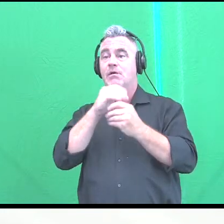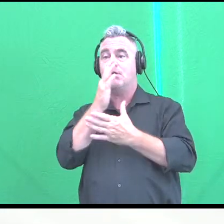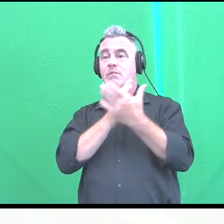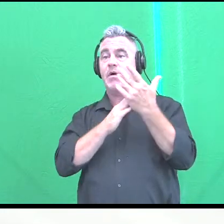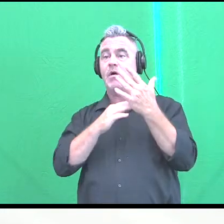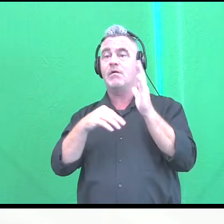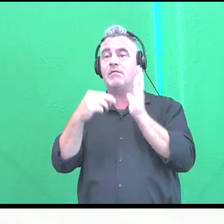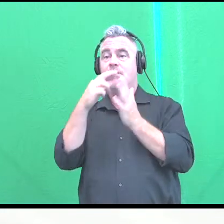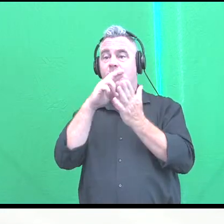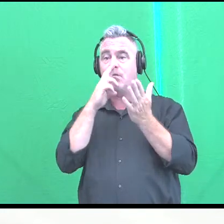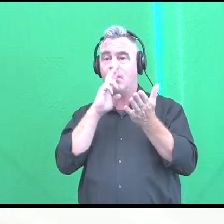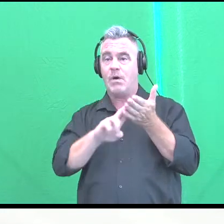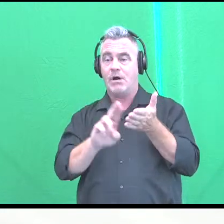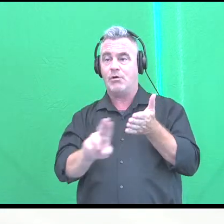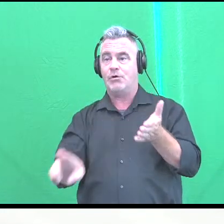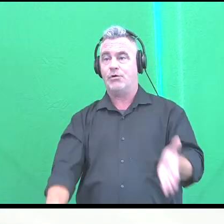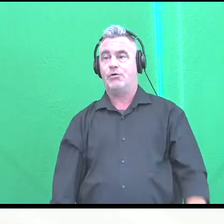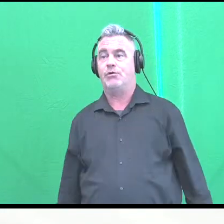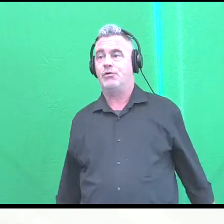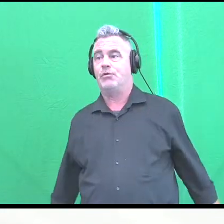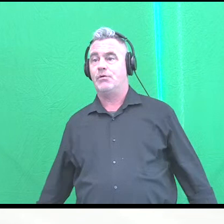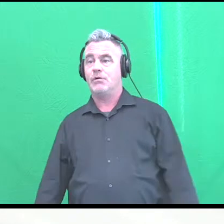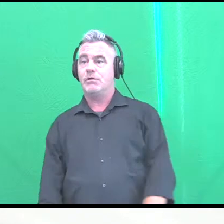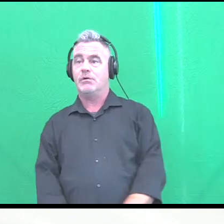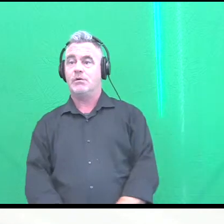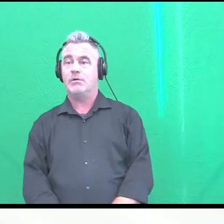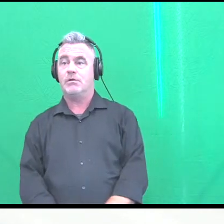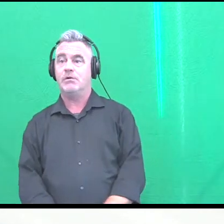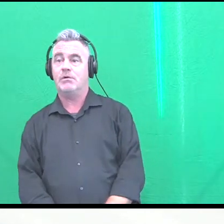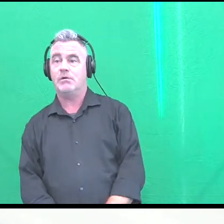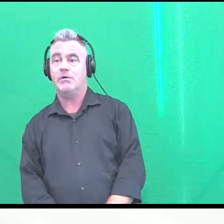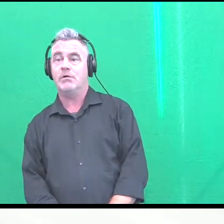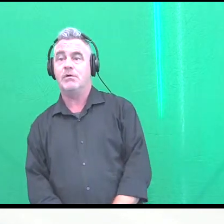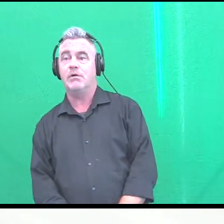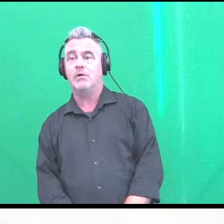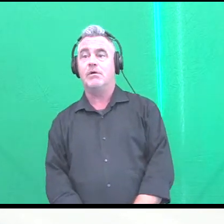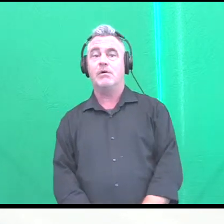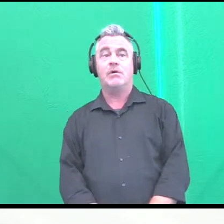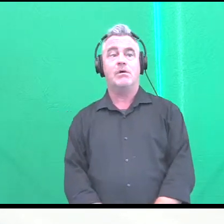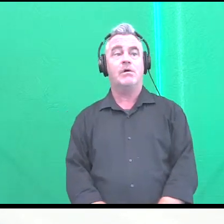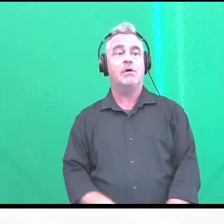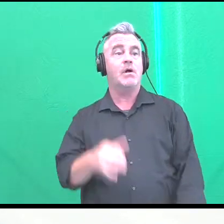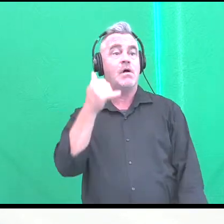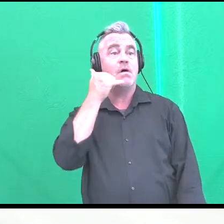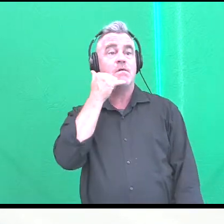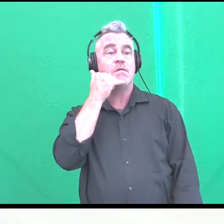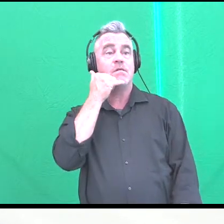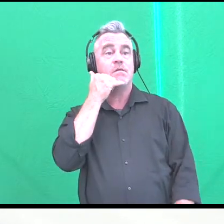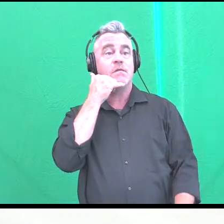record. Thank you. And do we have any telephonic comments?